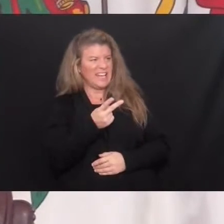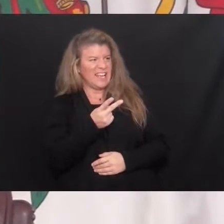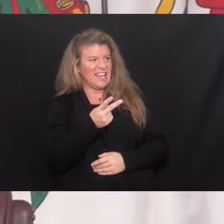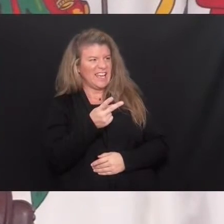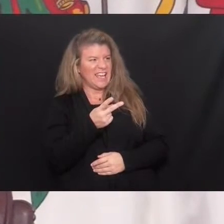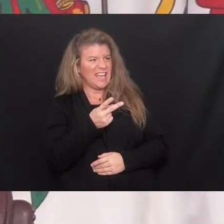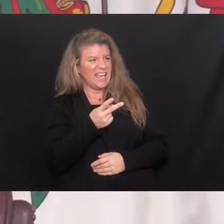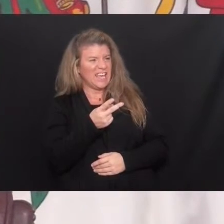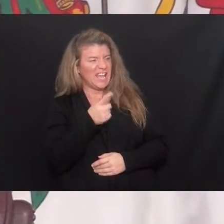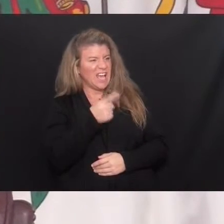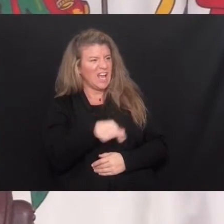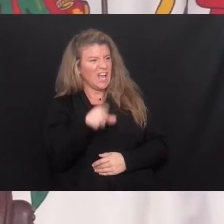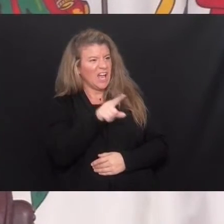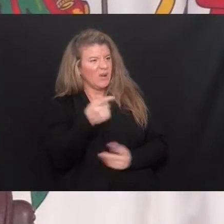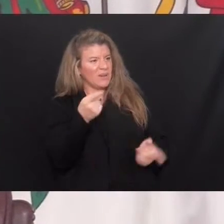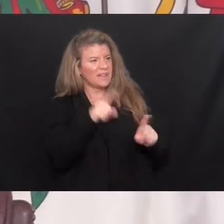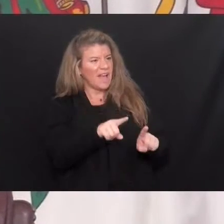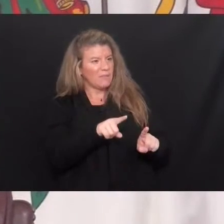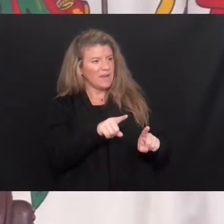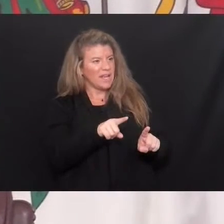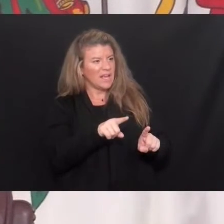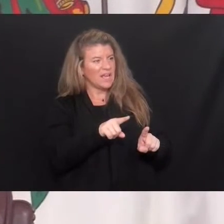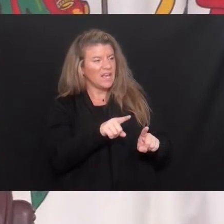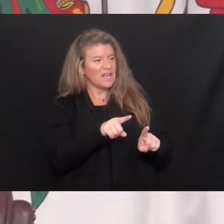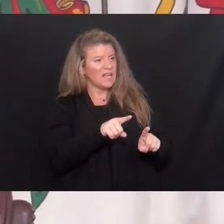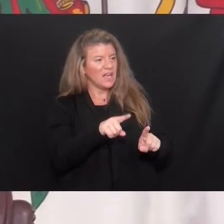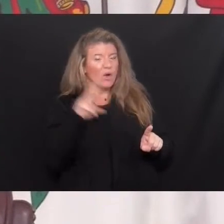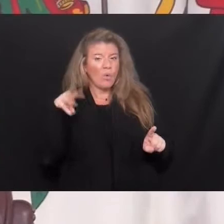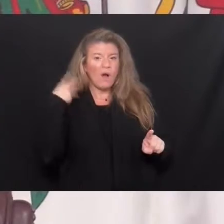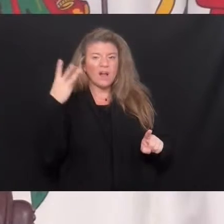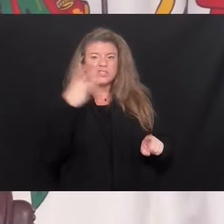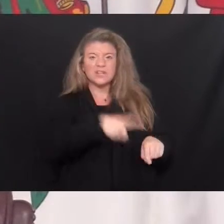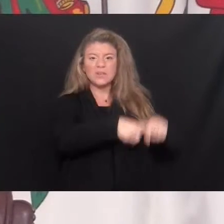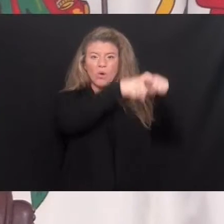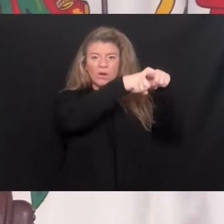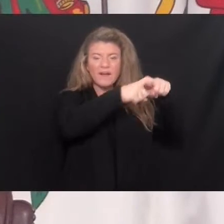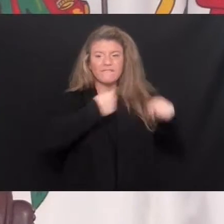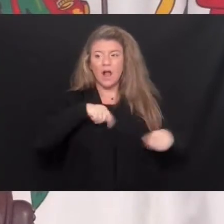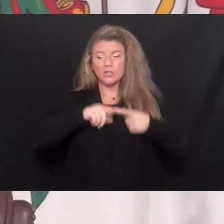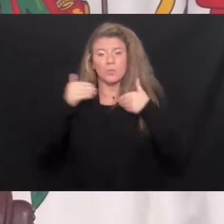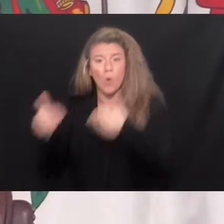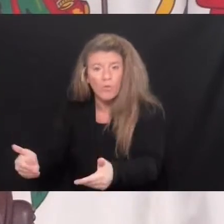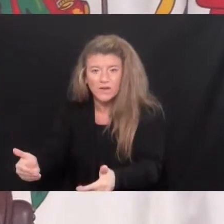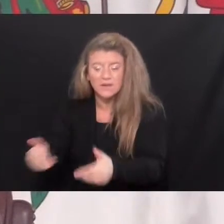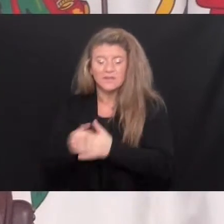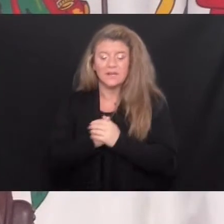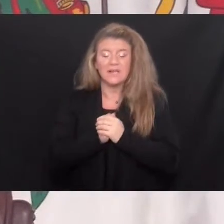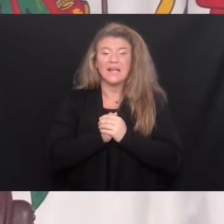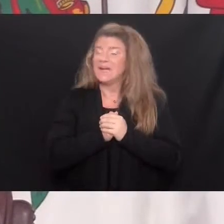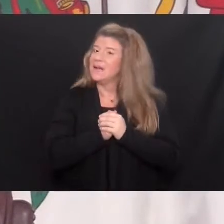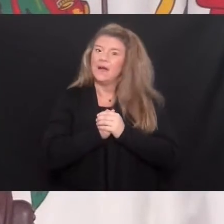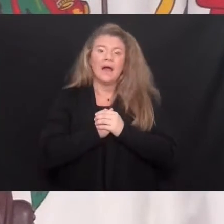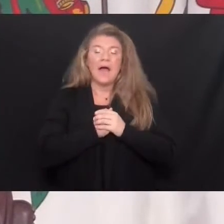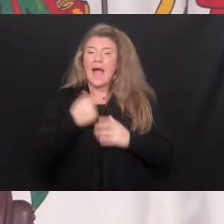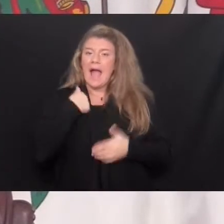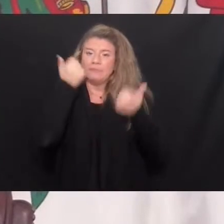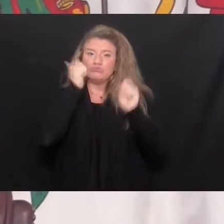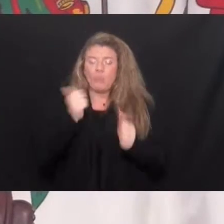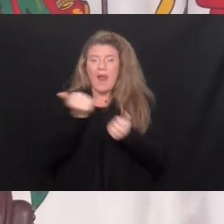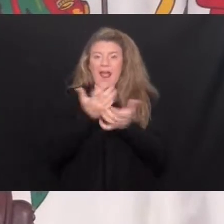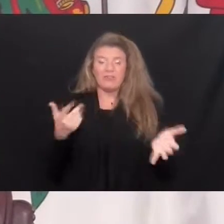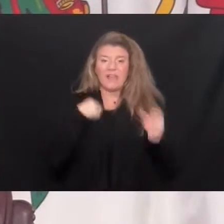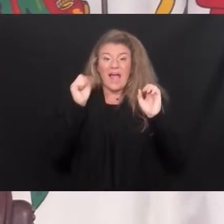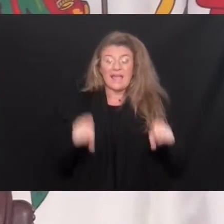be able to move right this second. I'm trying with all in me. We need to be giving people